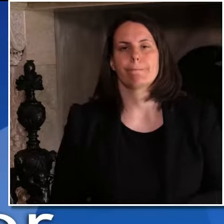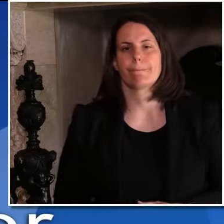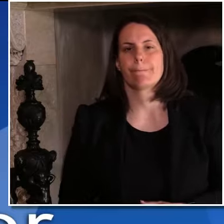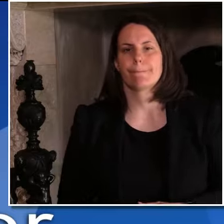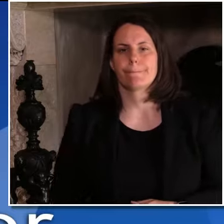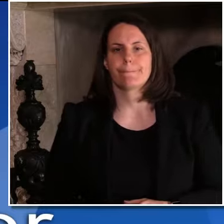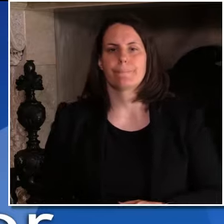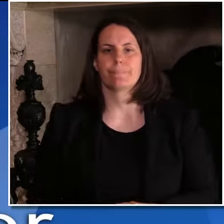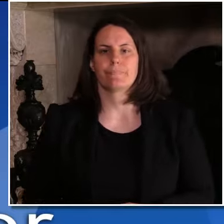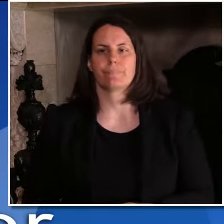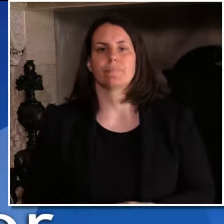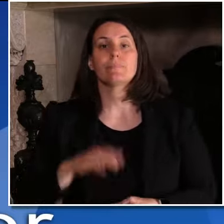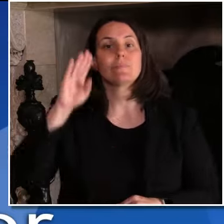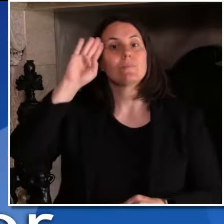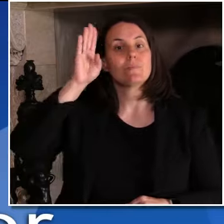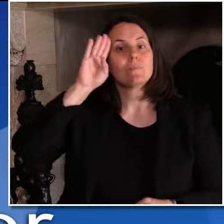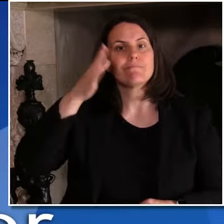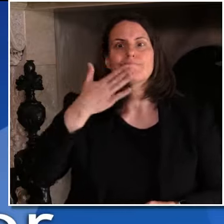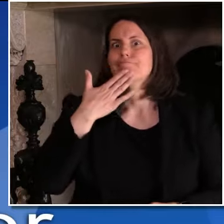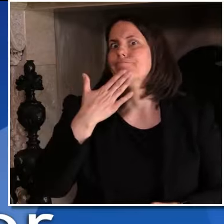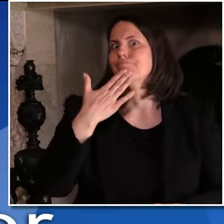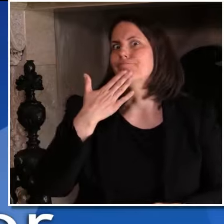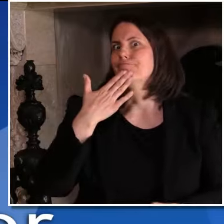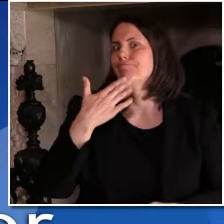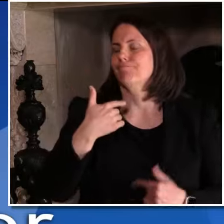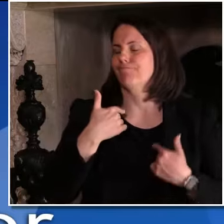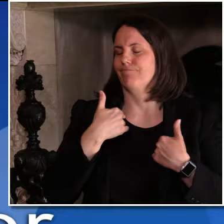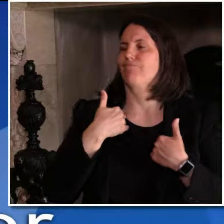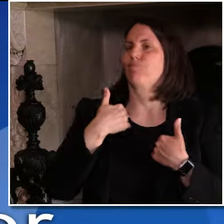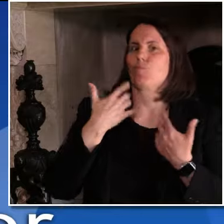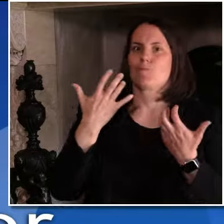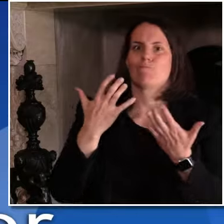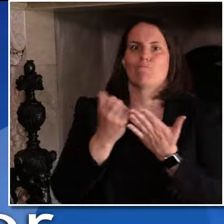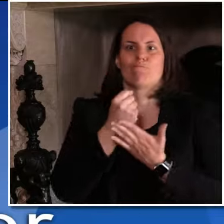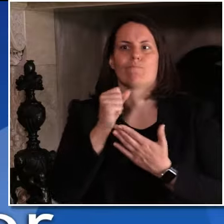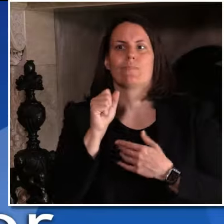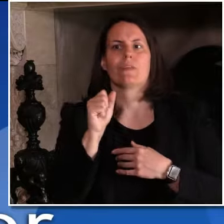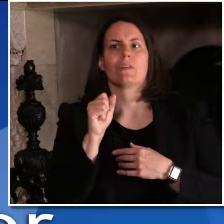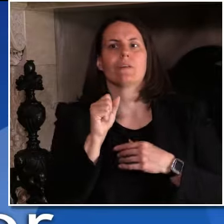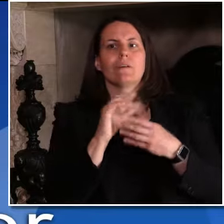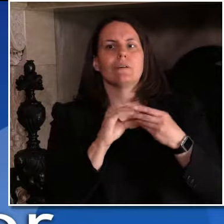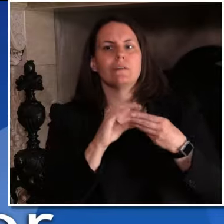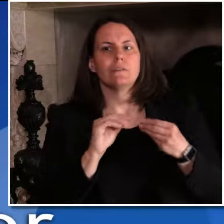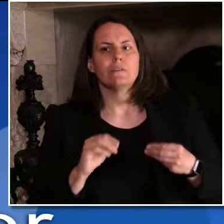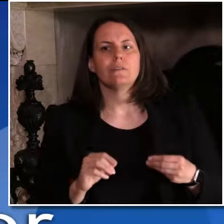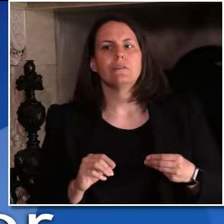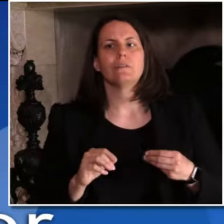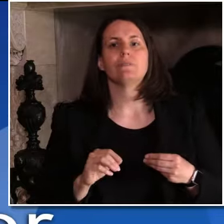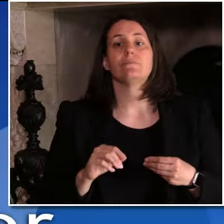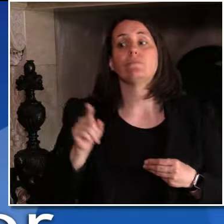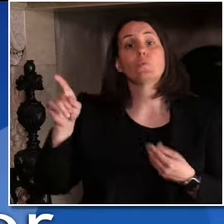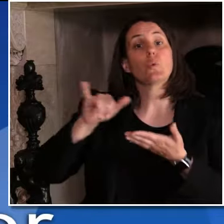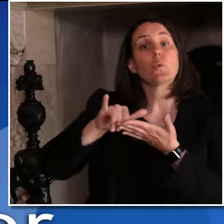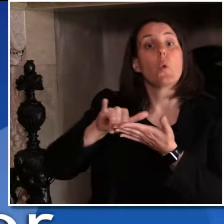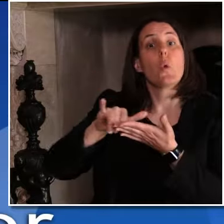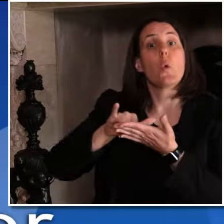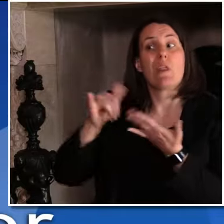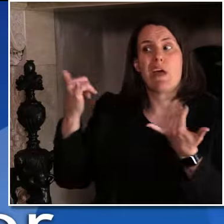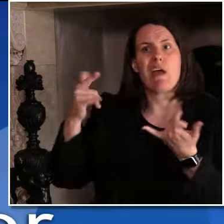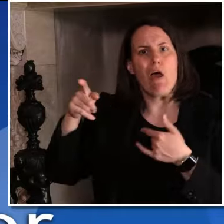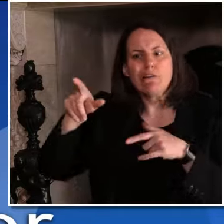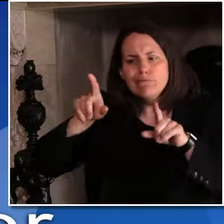Hi, thanks for taking the call. In New York, they're doing antibody testing. 21% of residents have tested positive for